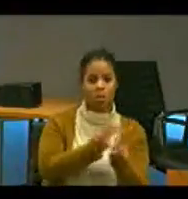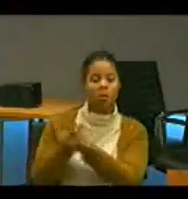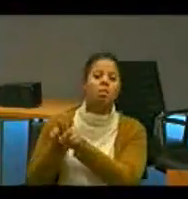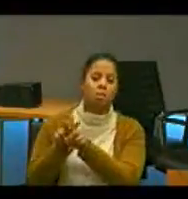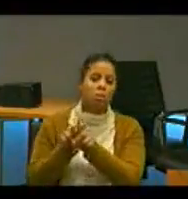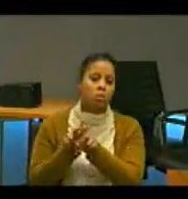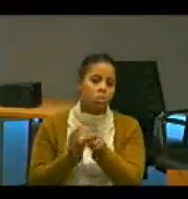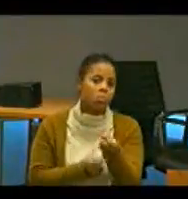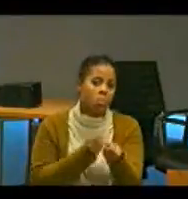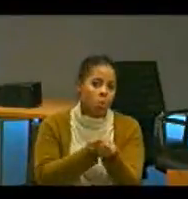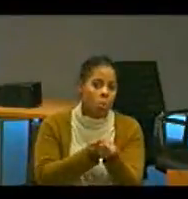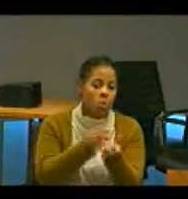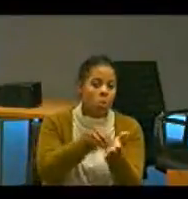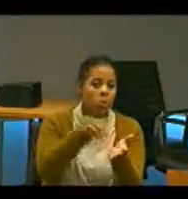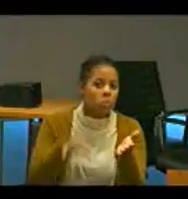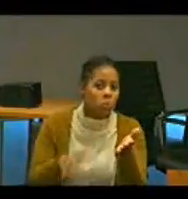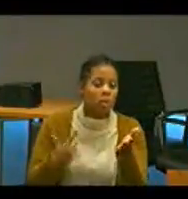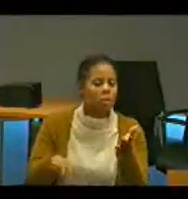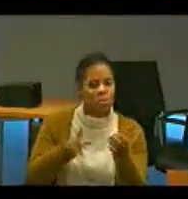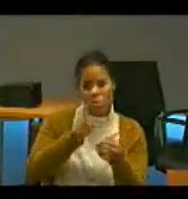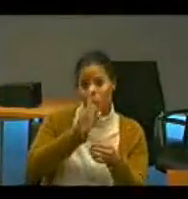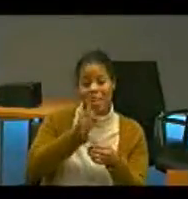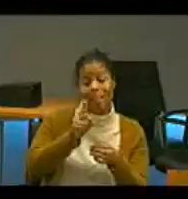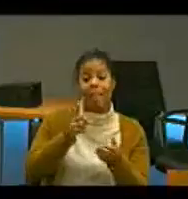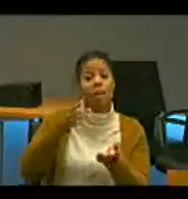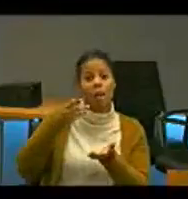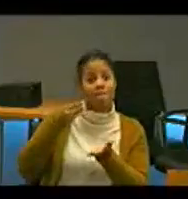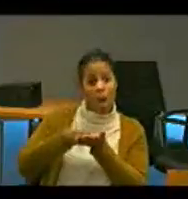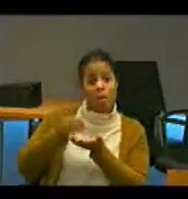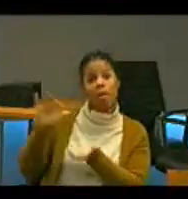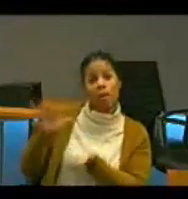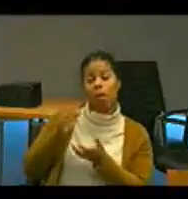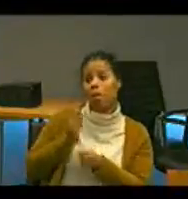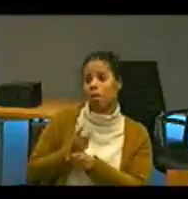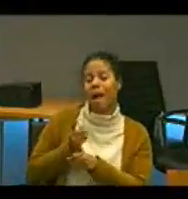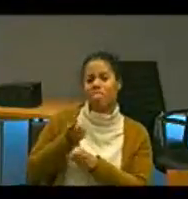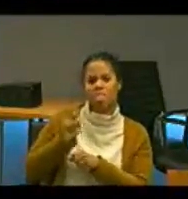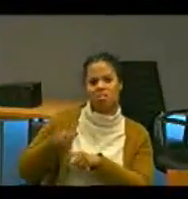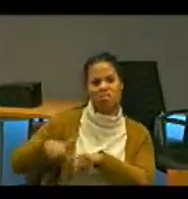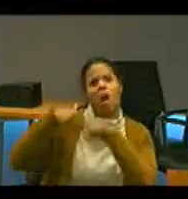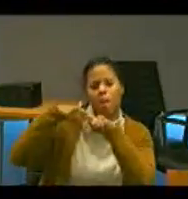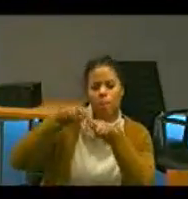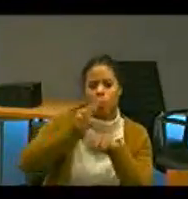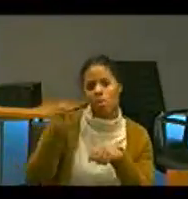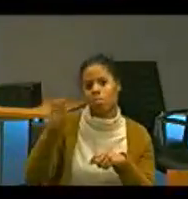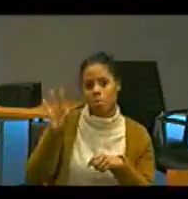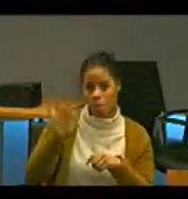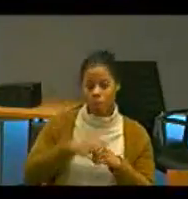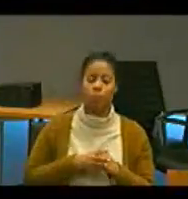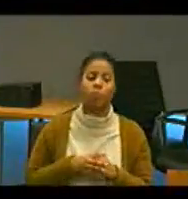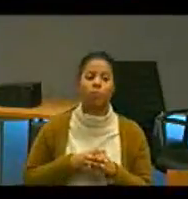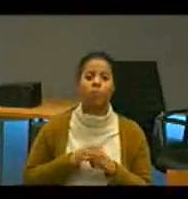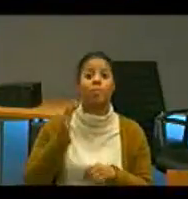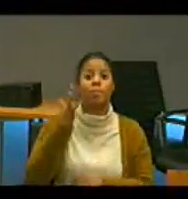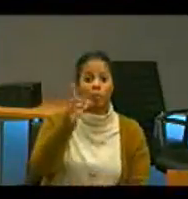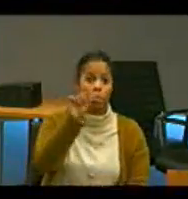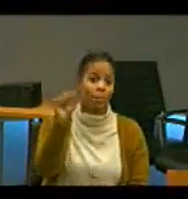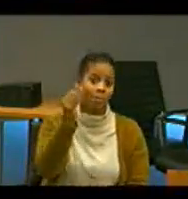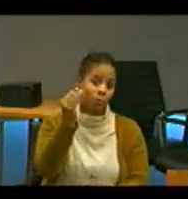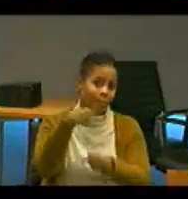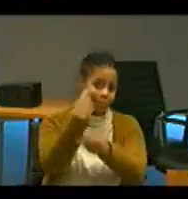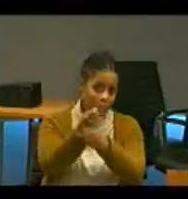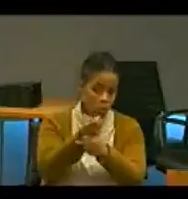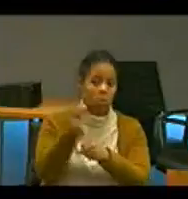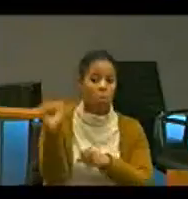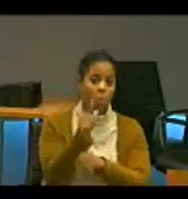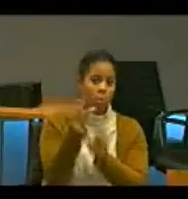safety, and it stopped abruptly in 2009. In 2017, for the first time since then, all states